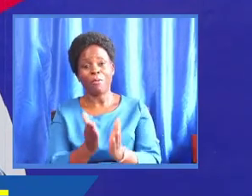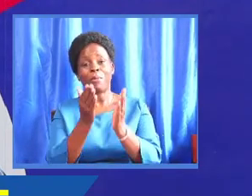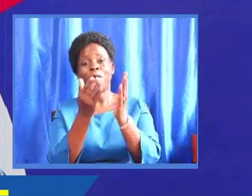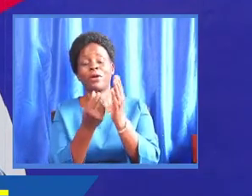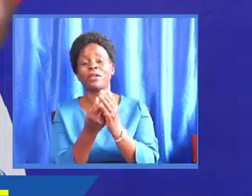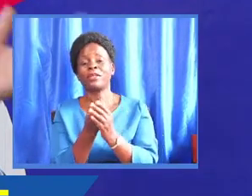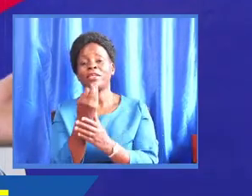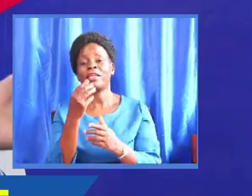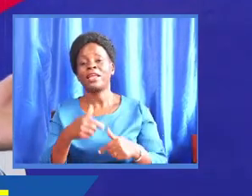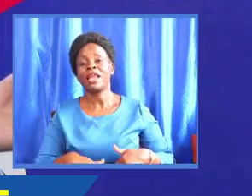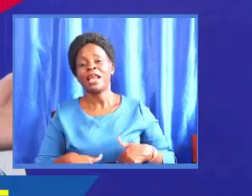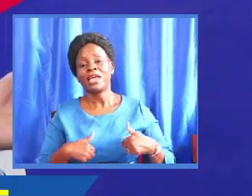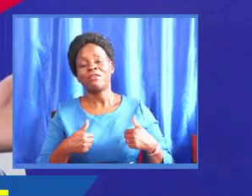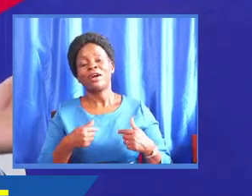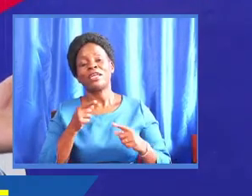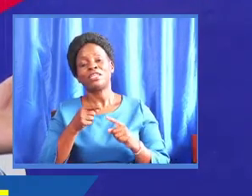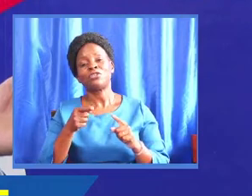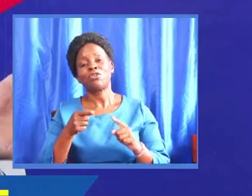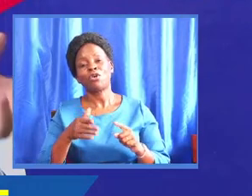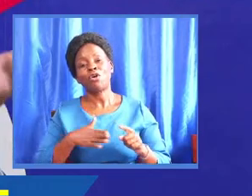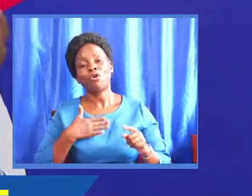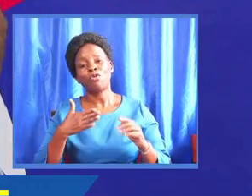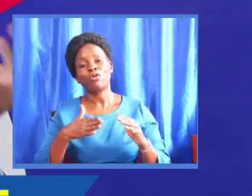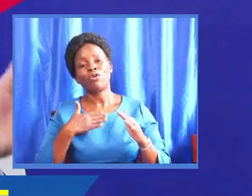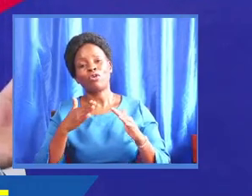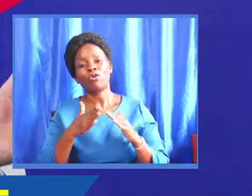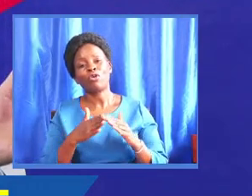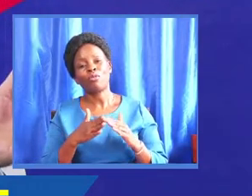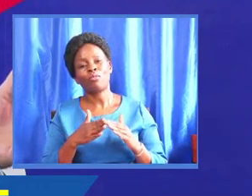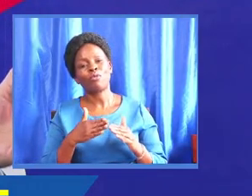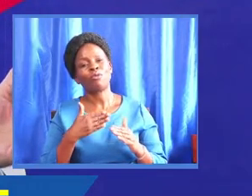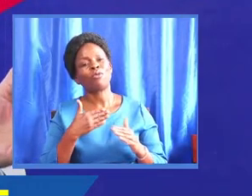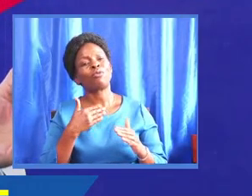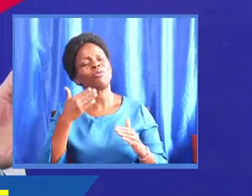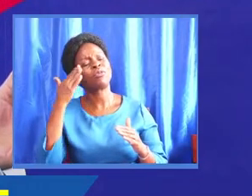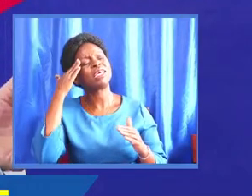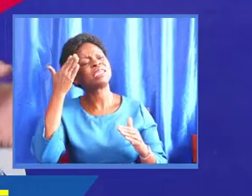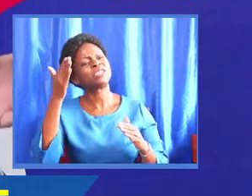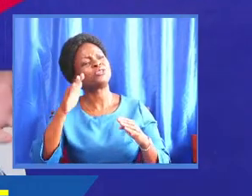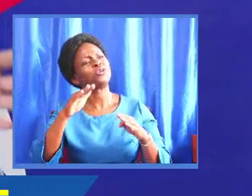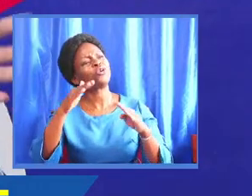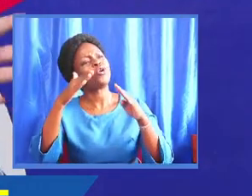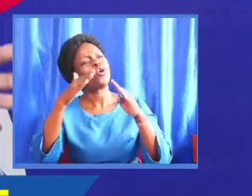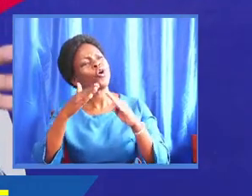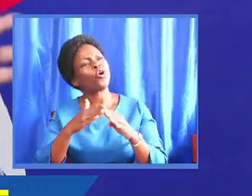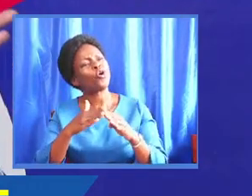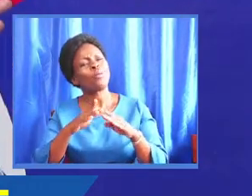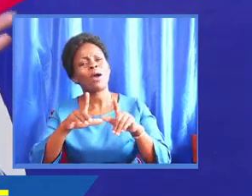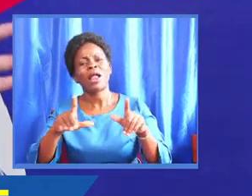want in life is to own your own home. So who doesn't know real estate? Okay? So